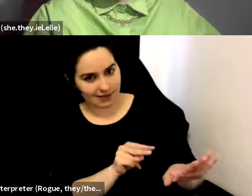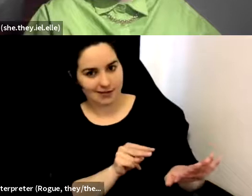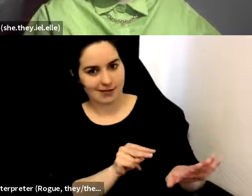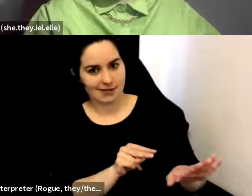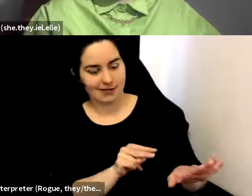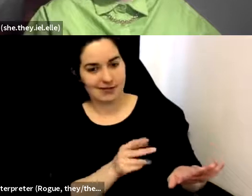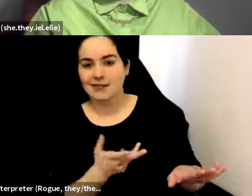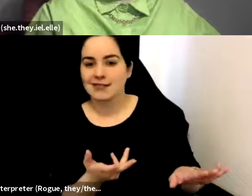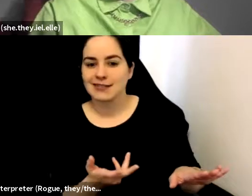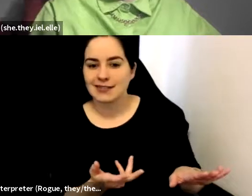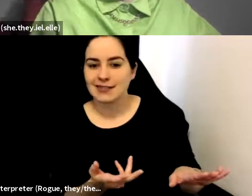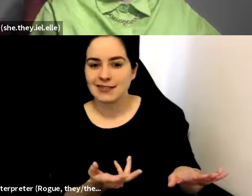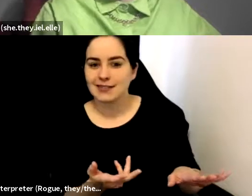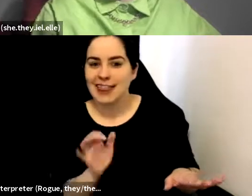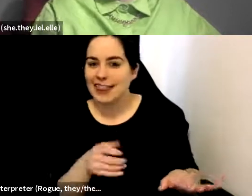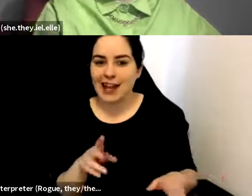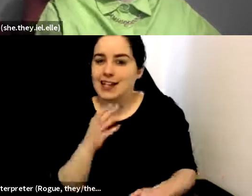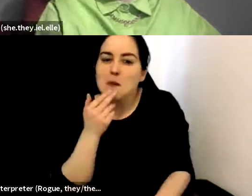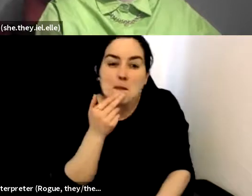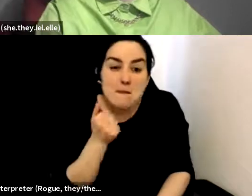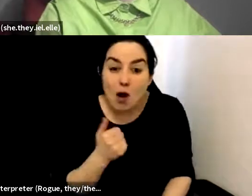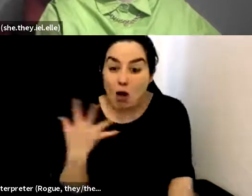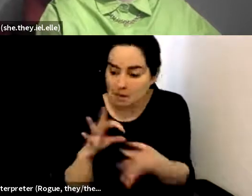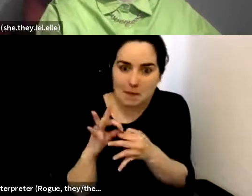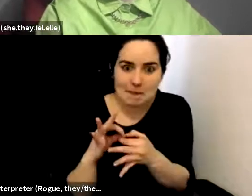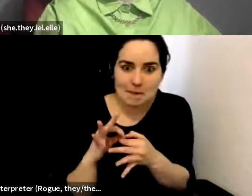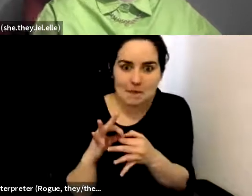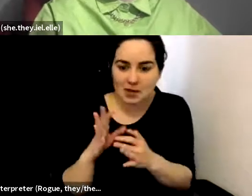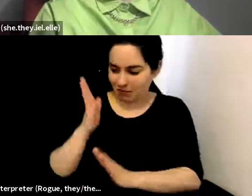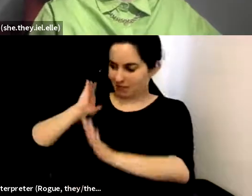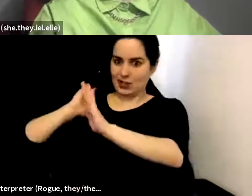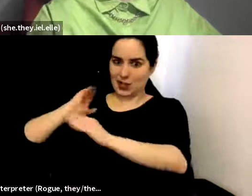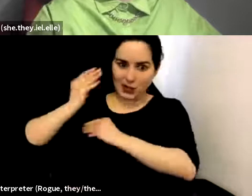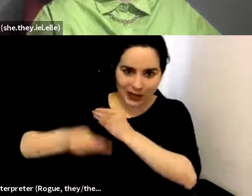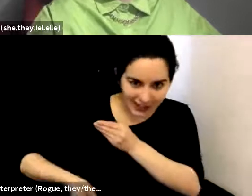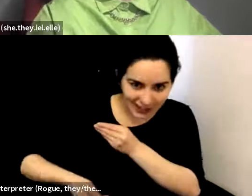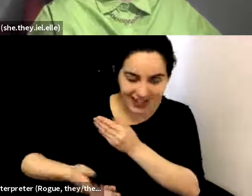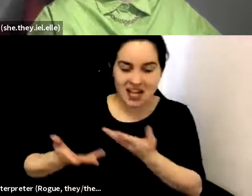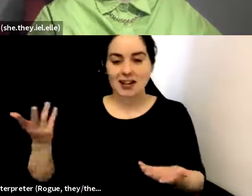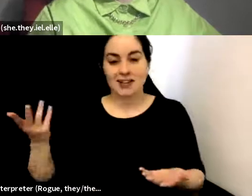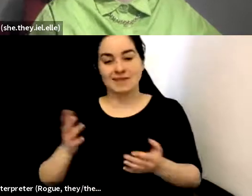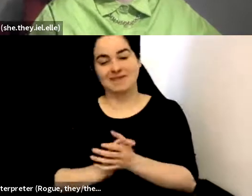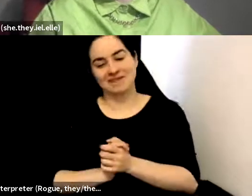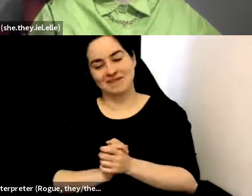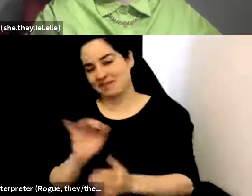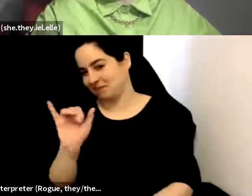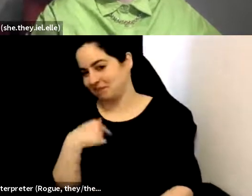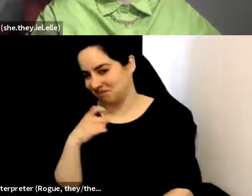can be that sort of like connector between the two. And I have to say that like